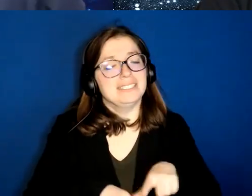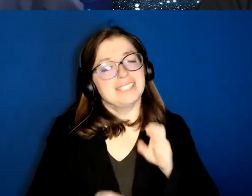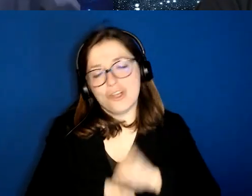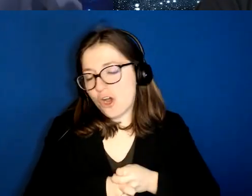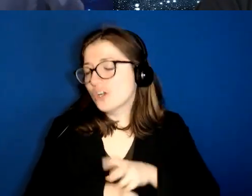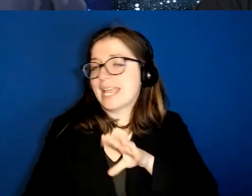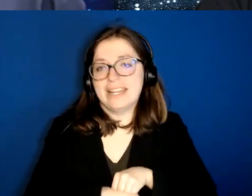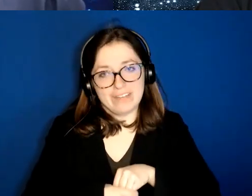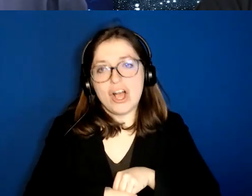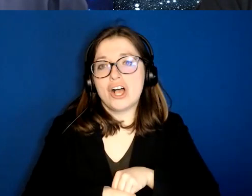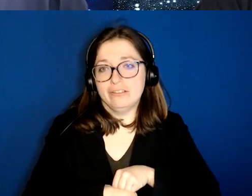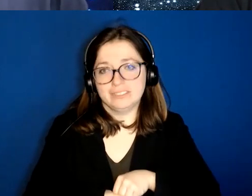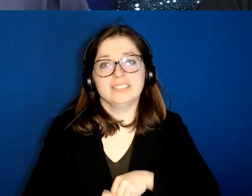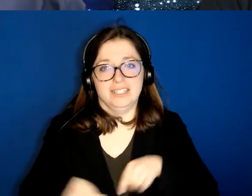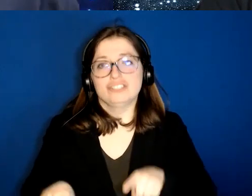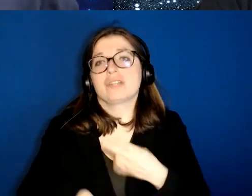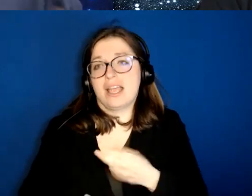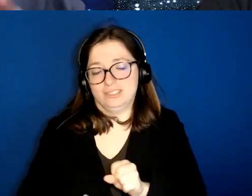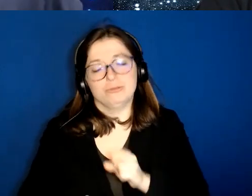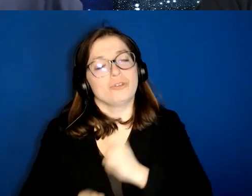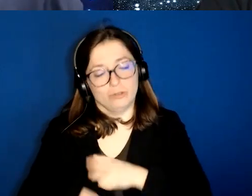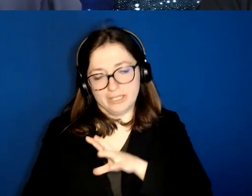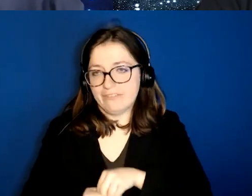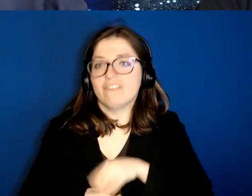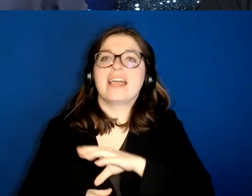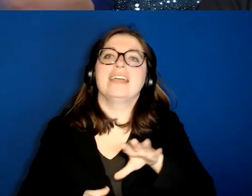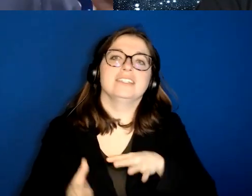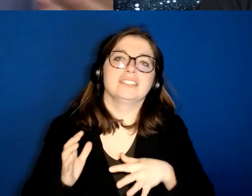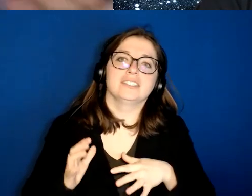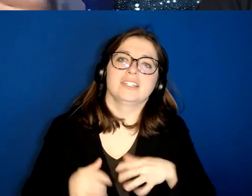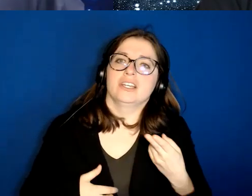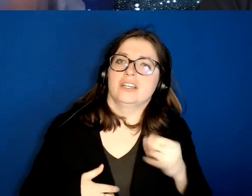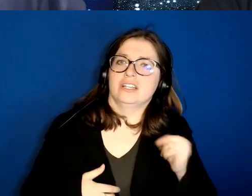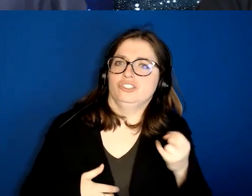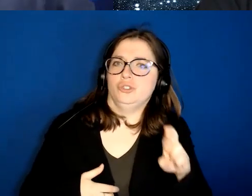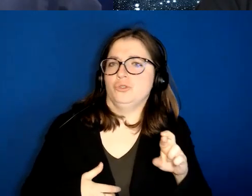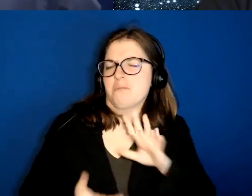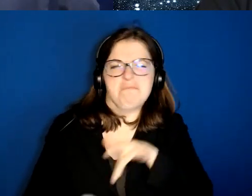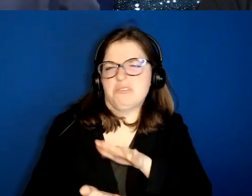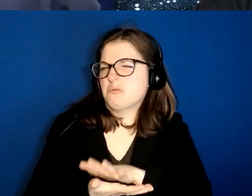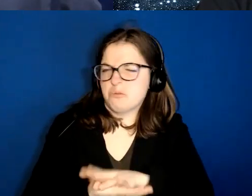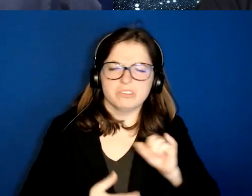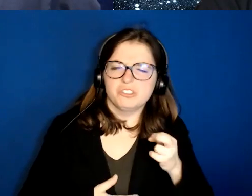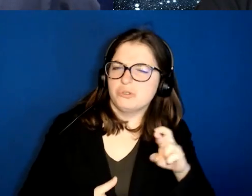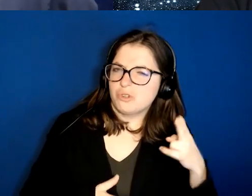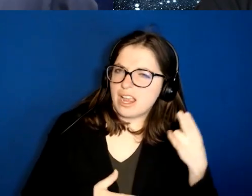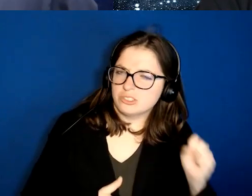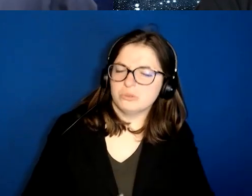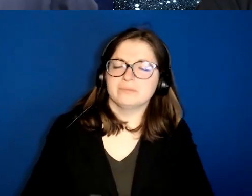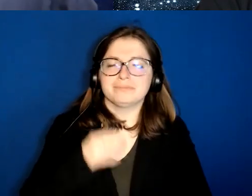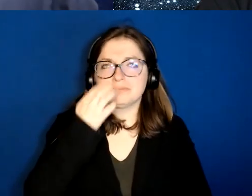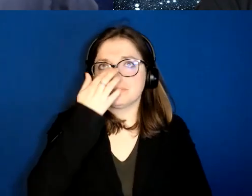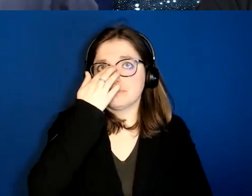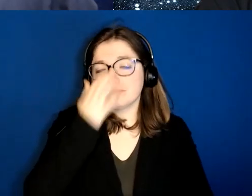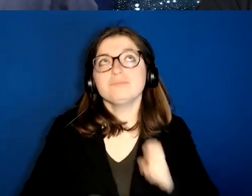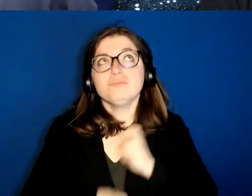involved in high school and junior high or middle school, whatever. It can be tricky